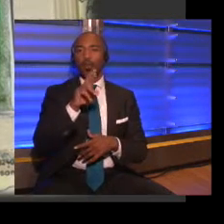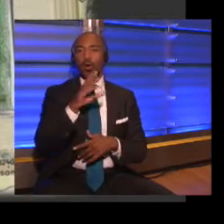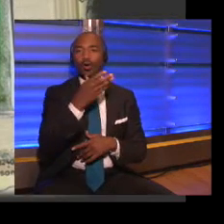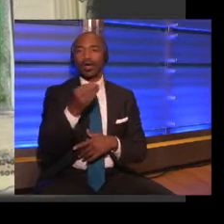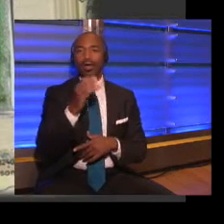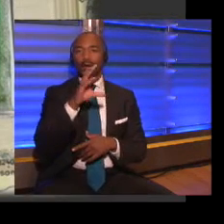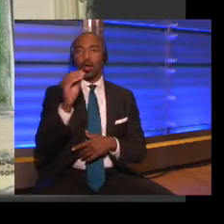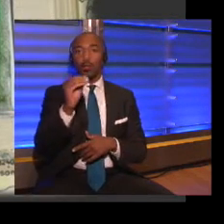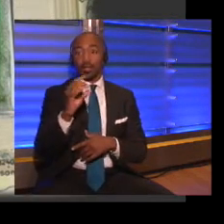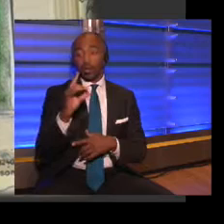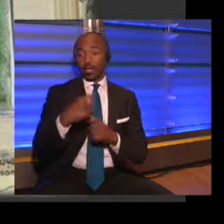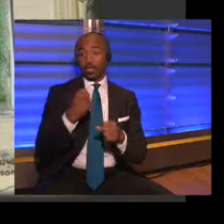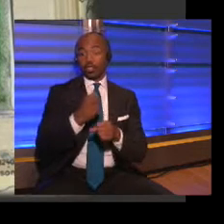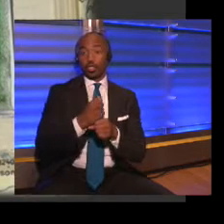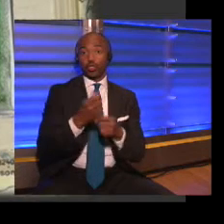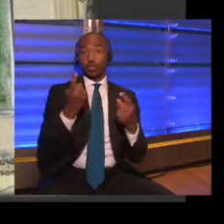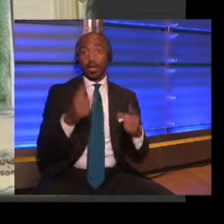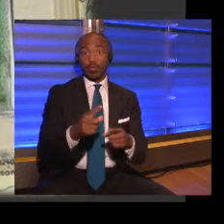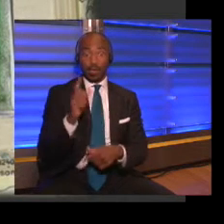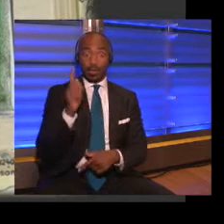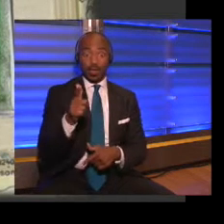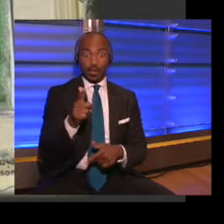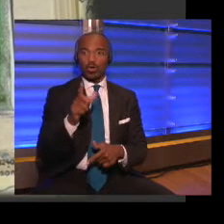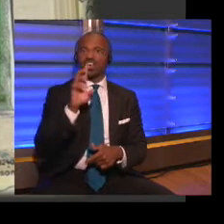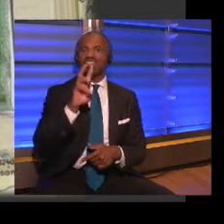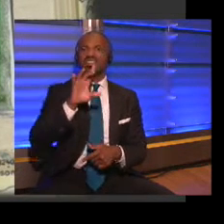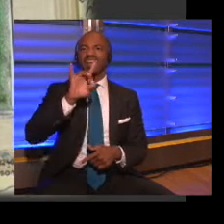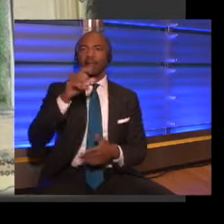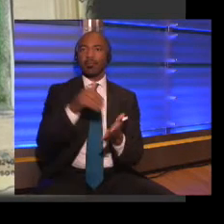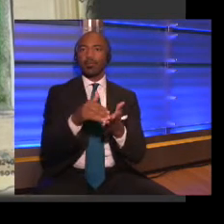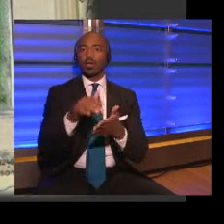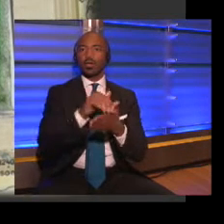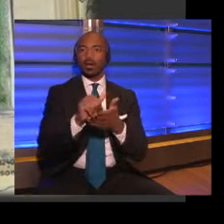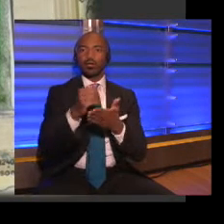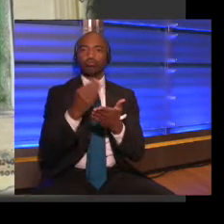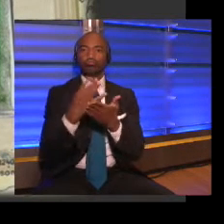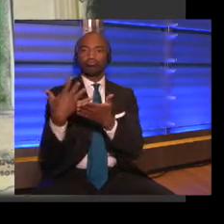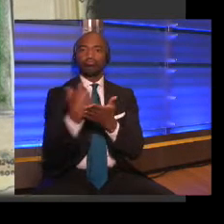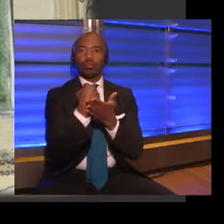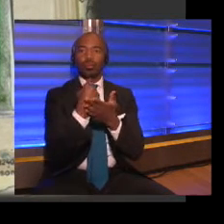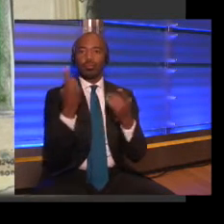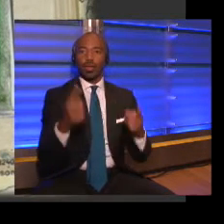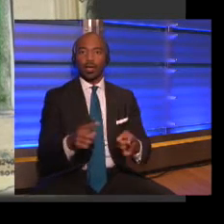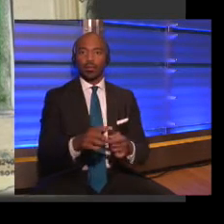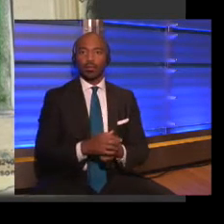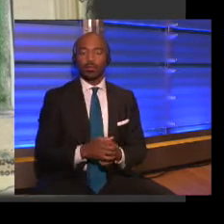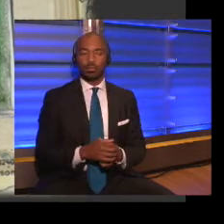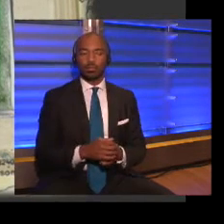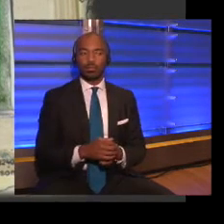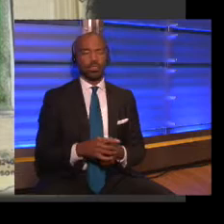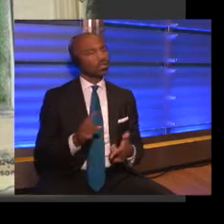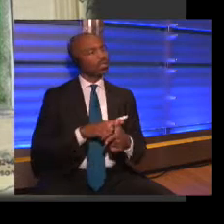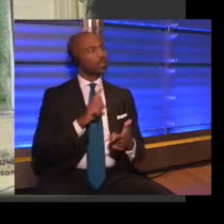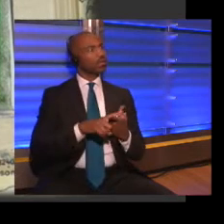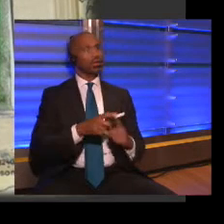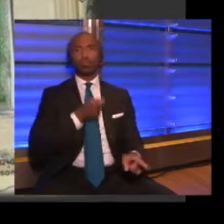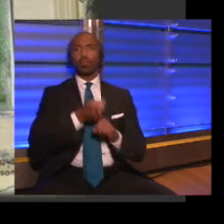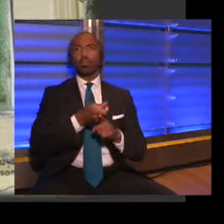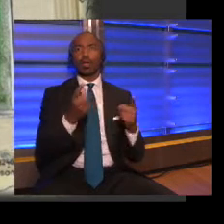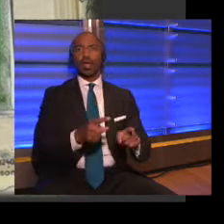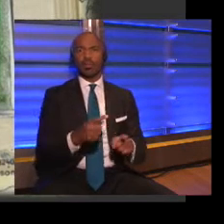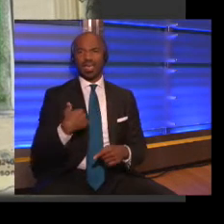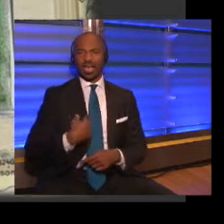the company was doing $68 million in revenue, right? But something happened. We were in a hot category. 2 of our